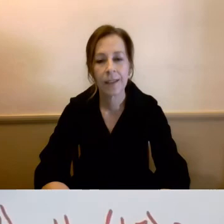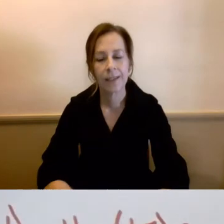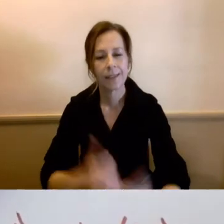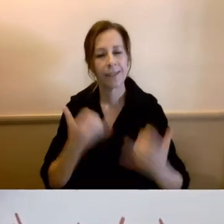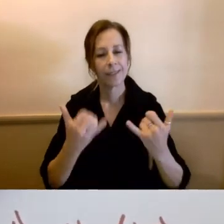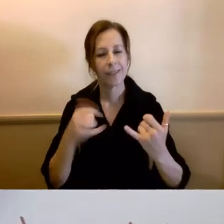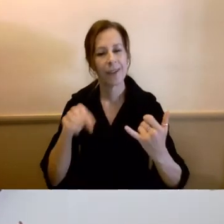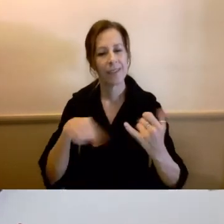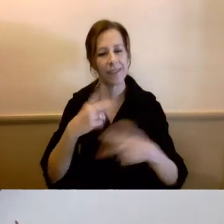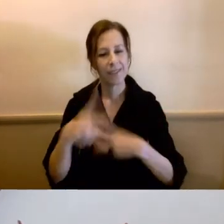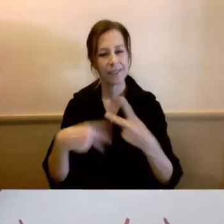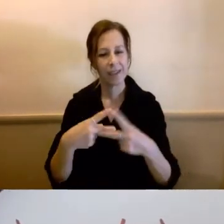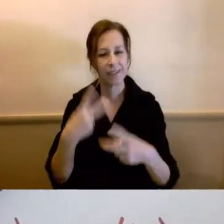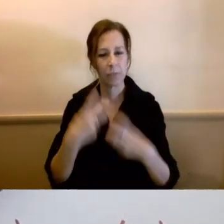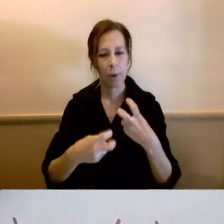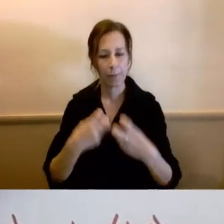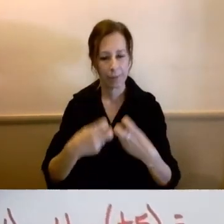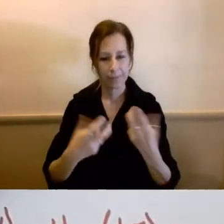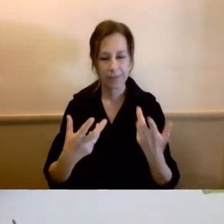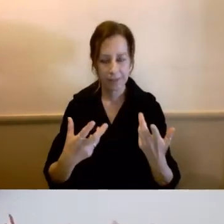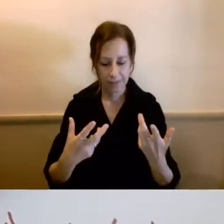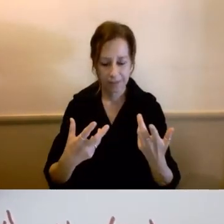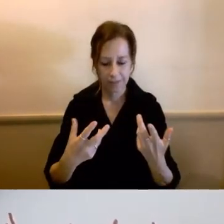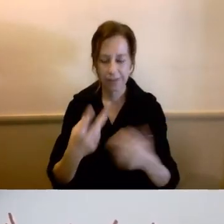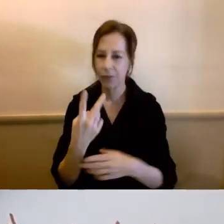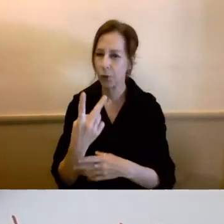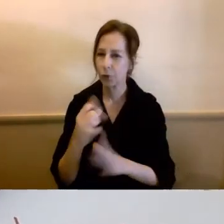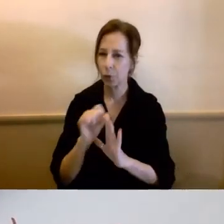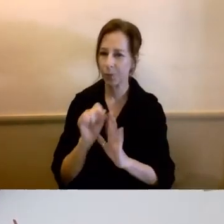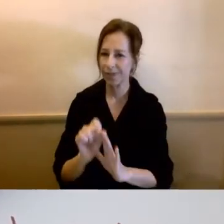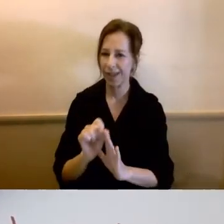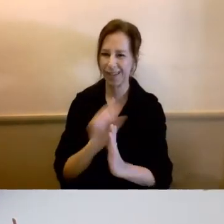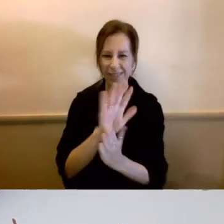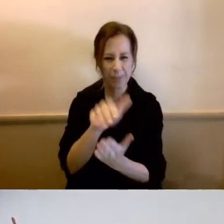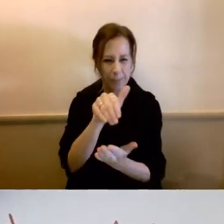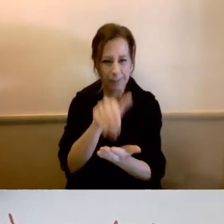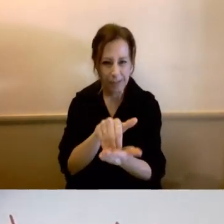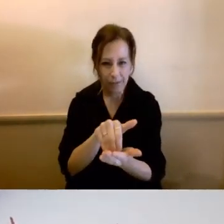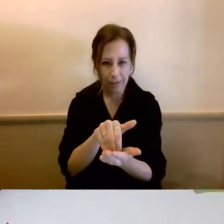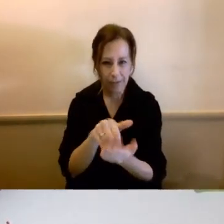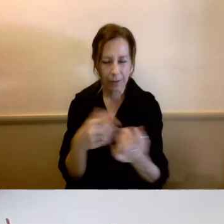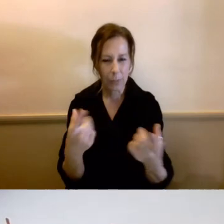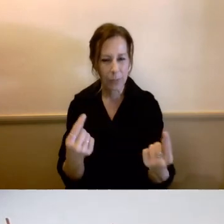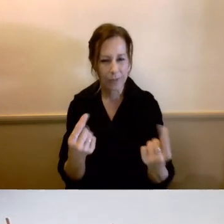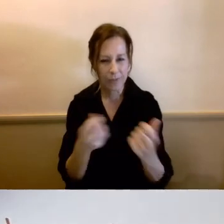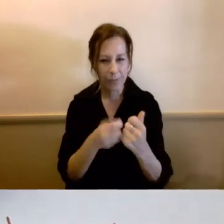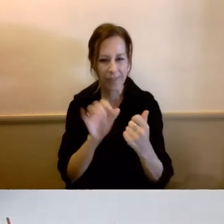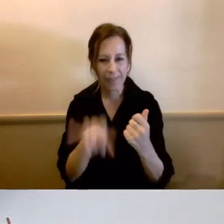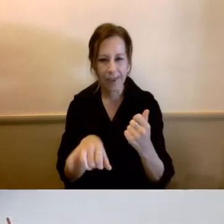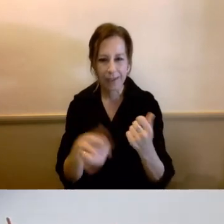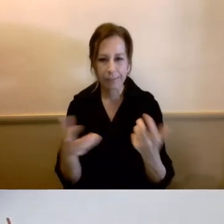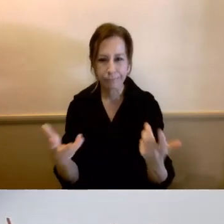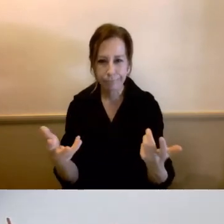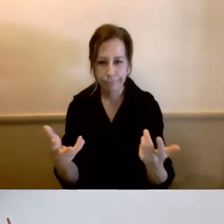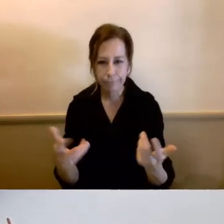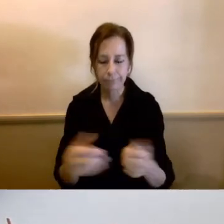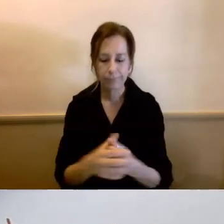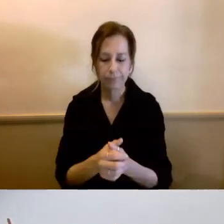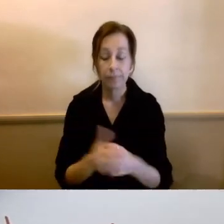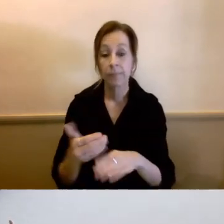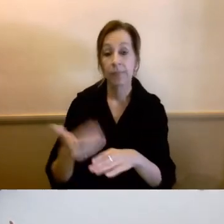But what about these kinds of problems where I have two signs in the middle? What do we do with